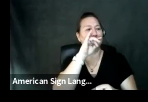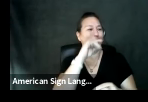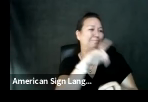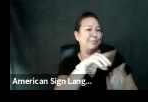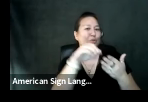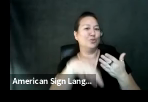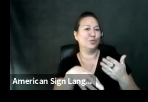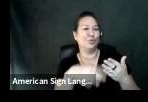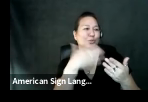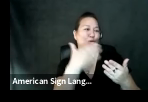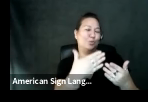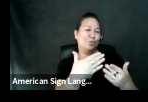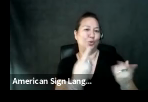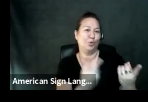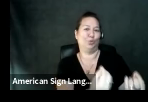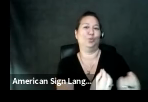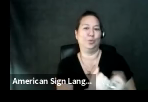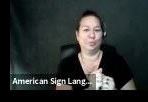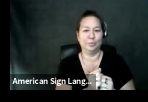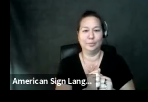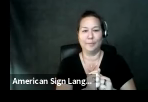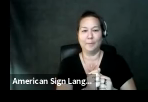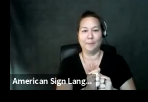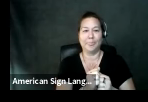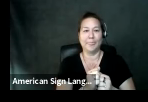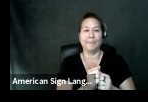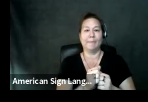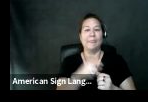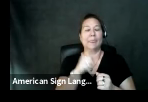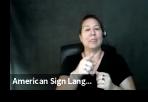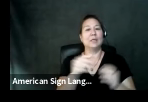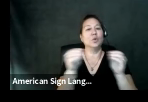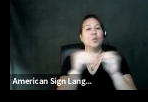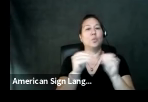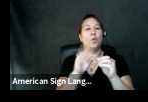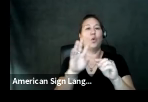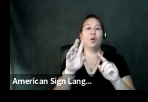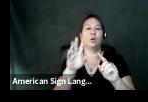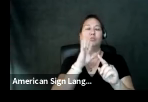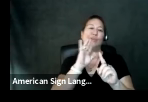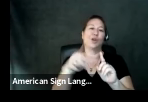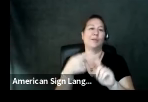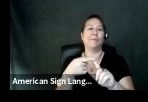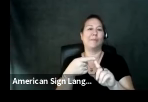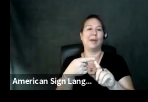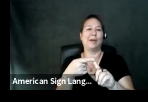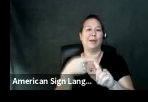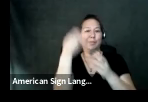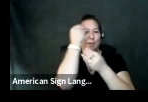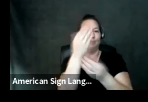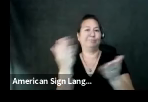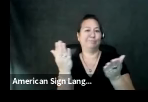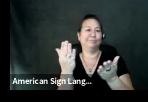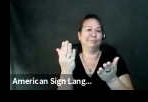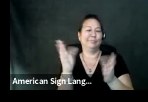So on the next slide, this is just more about the meeting notice. So the law